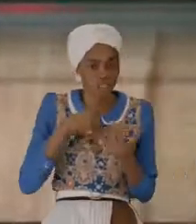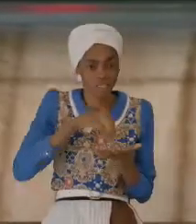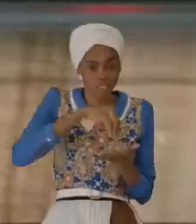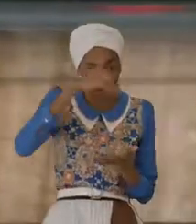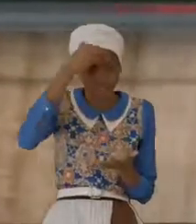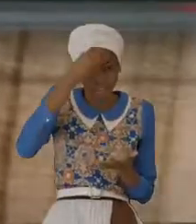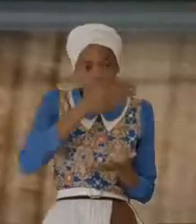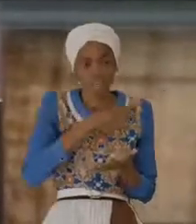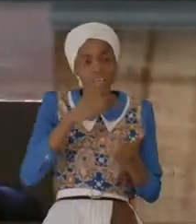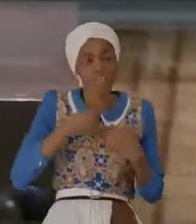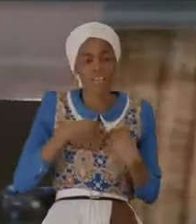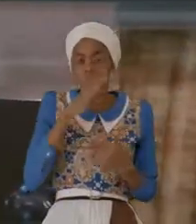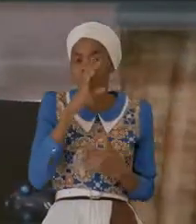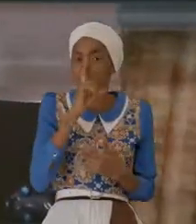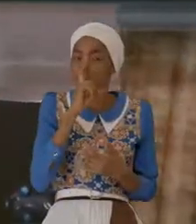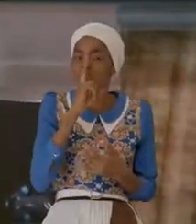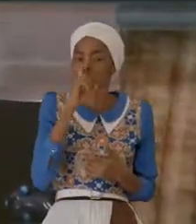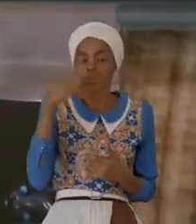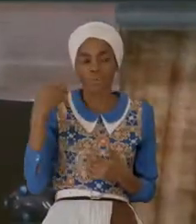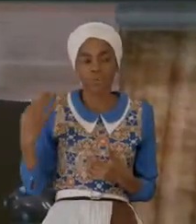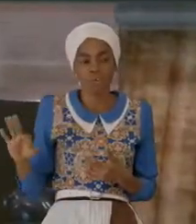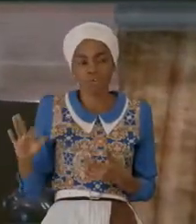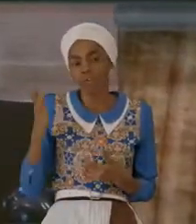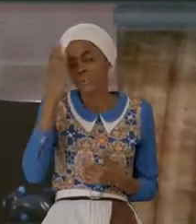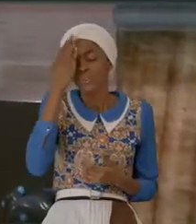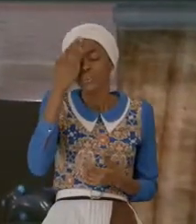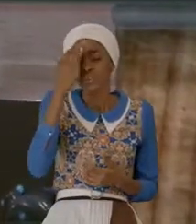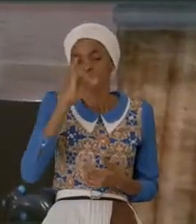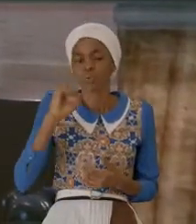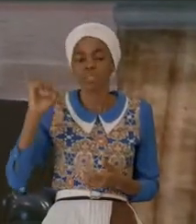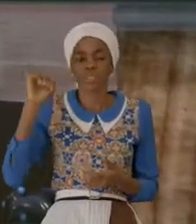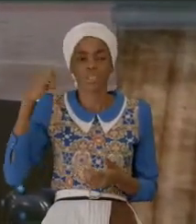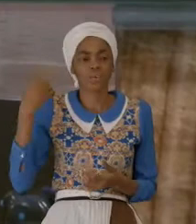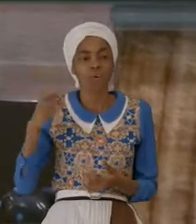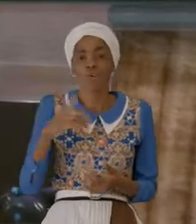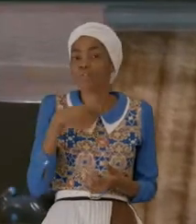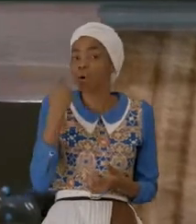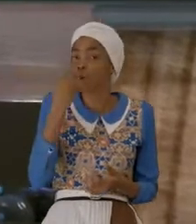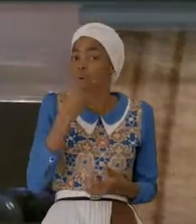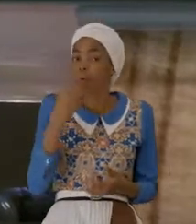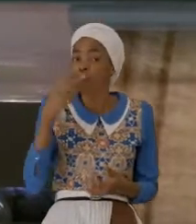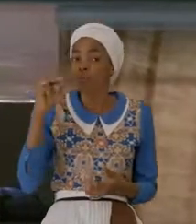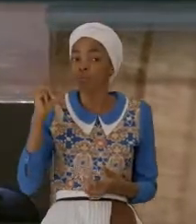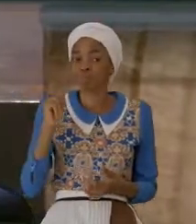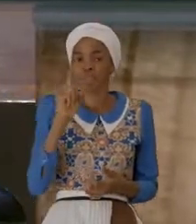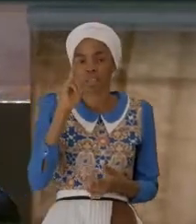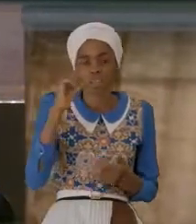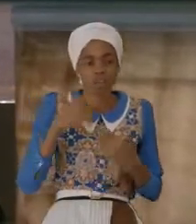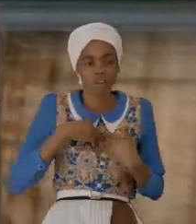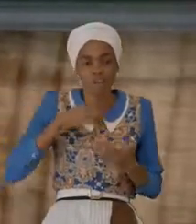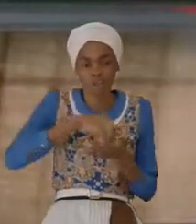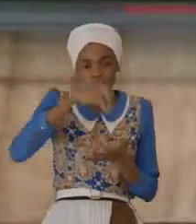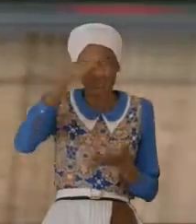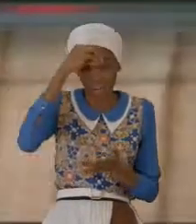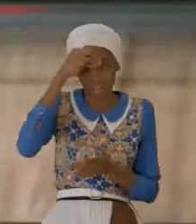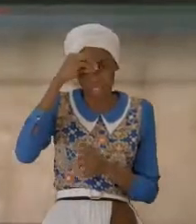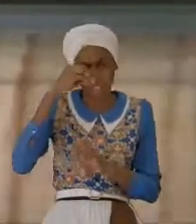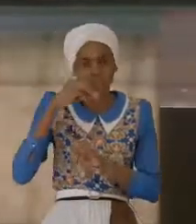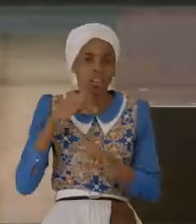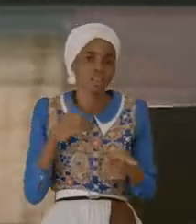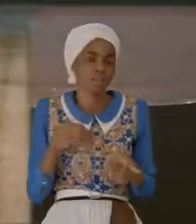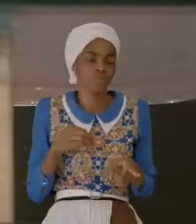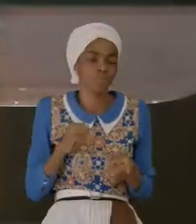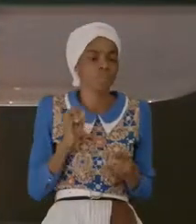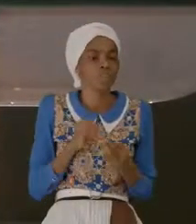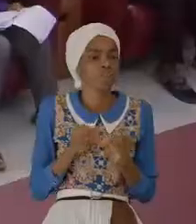and has been a short of knowing of whom that was launched they were coming to number